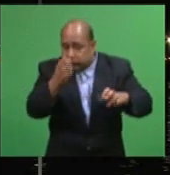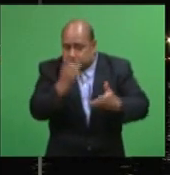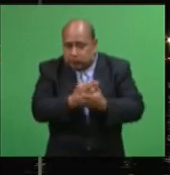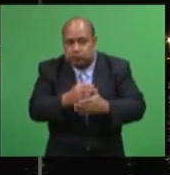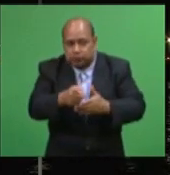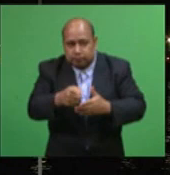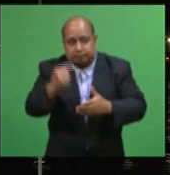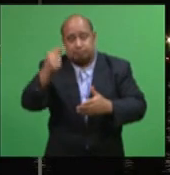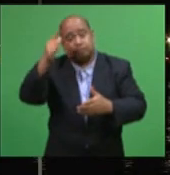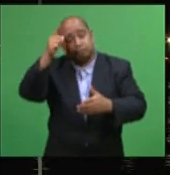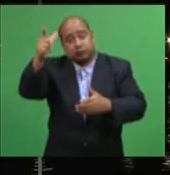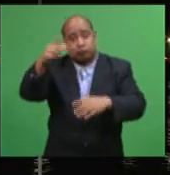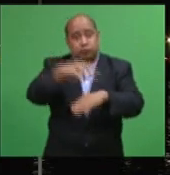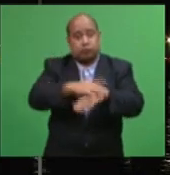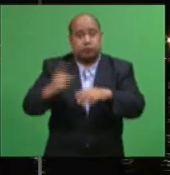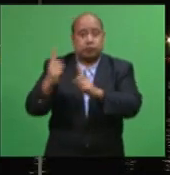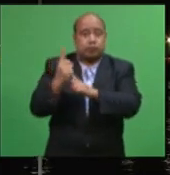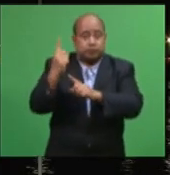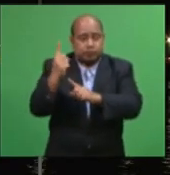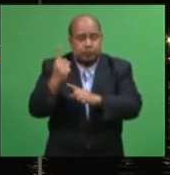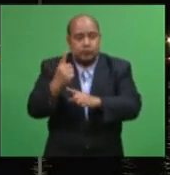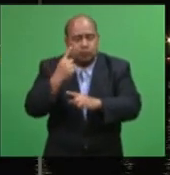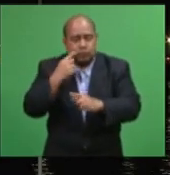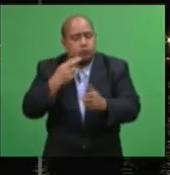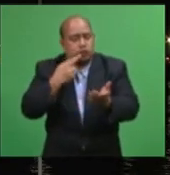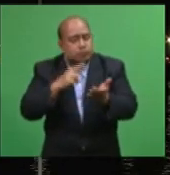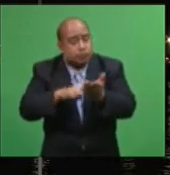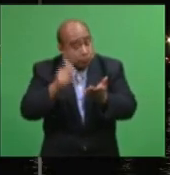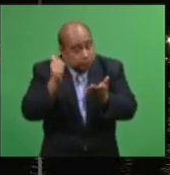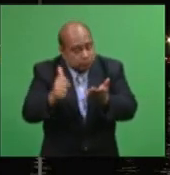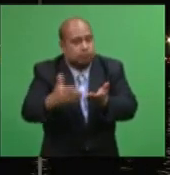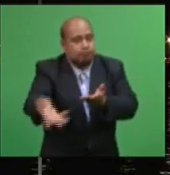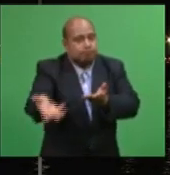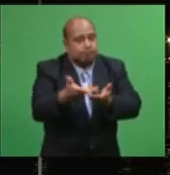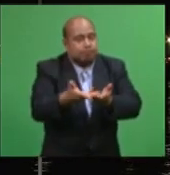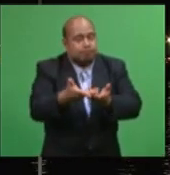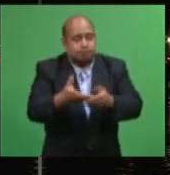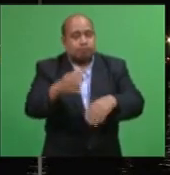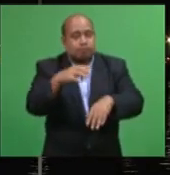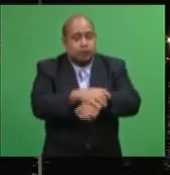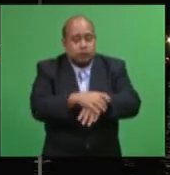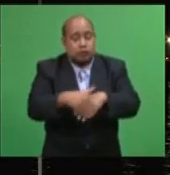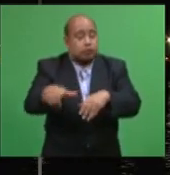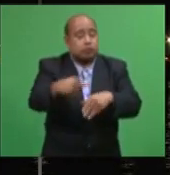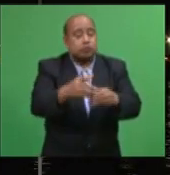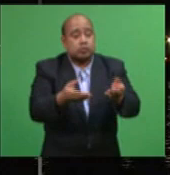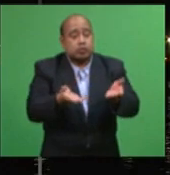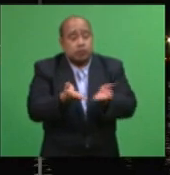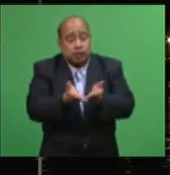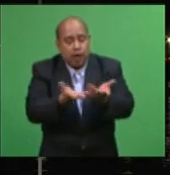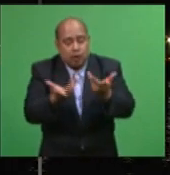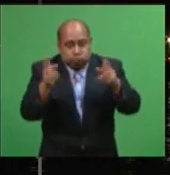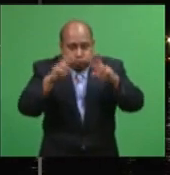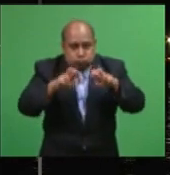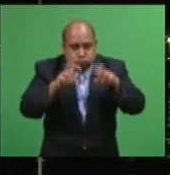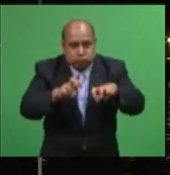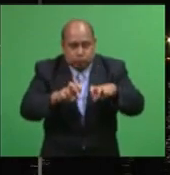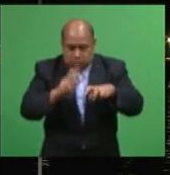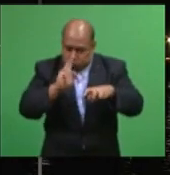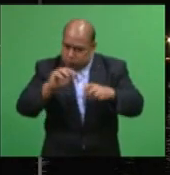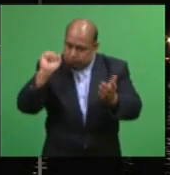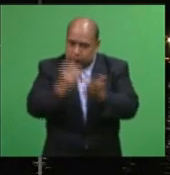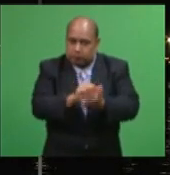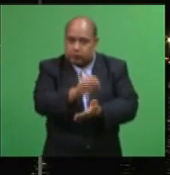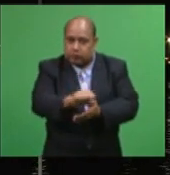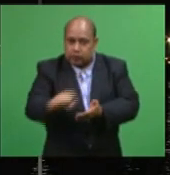Gilio says all reports against police officers and services will be investigated thoroughly and dealt with accordingly. He says